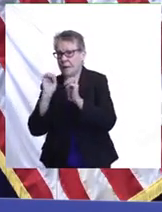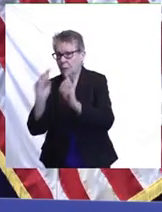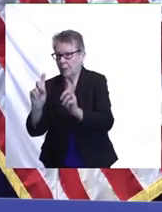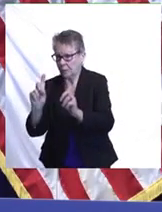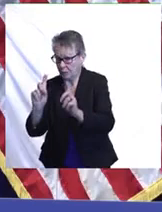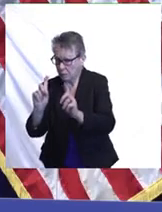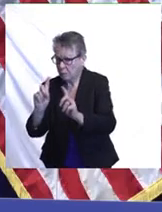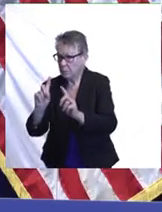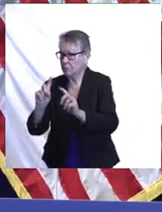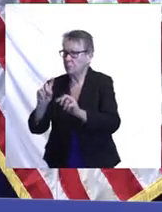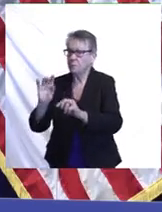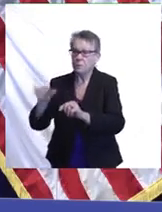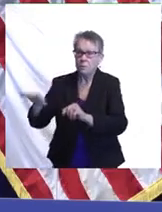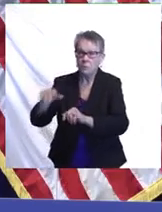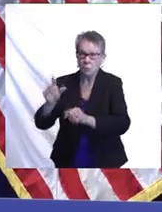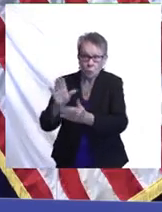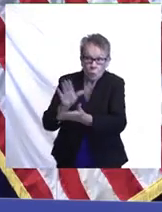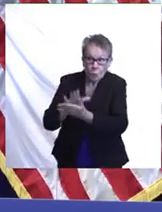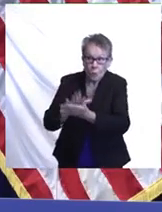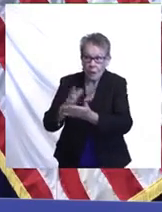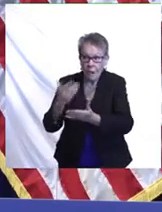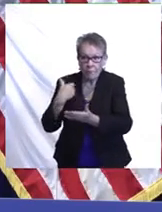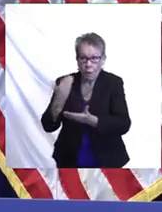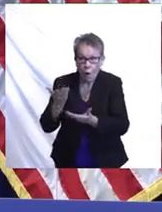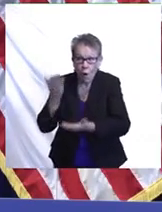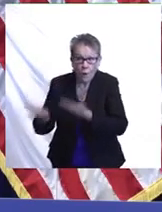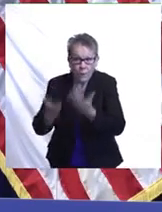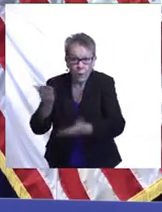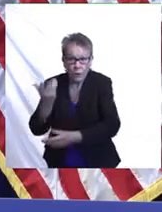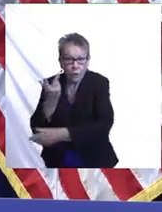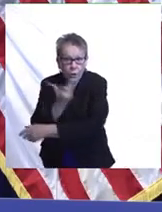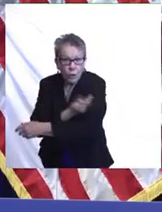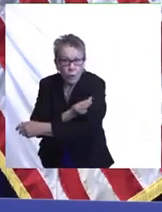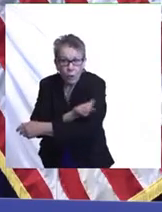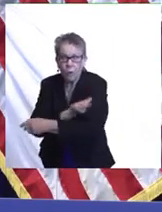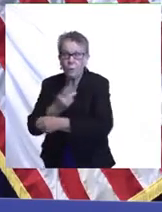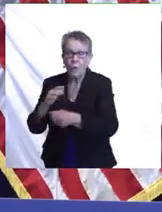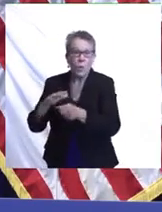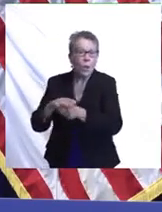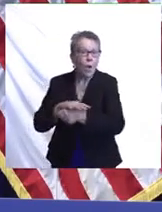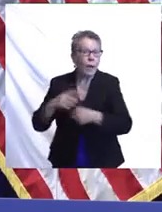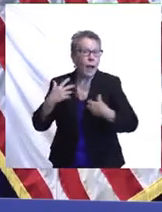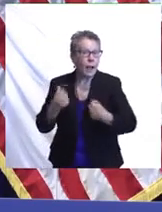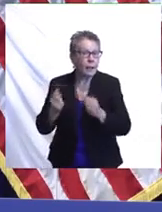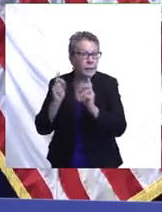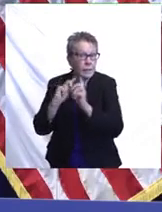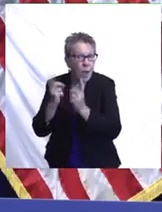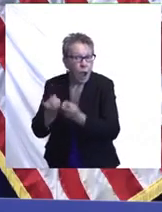departments, FQHCs, acute care hospitals, and other vaccine providers in the state.